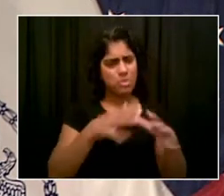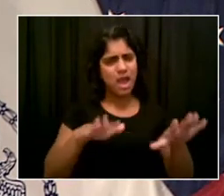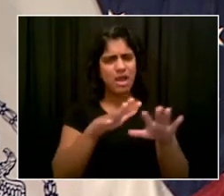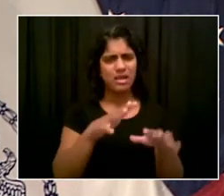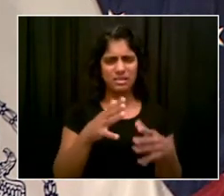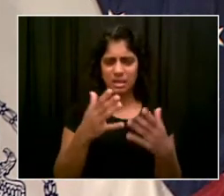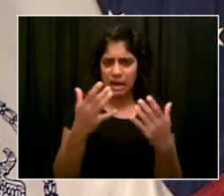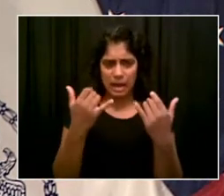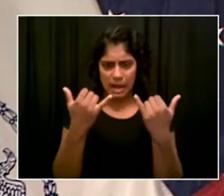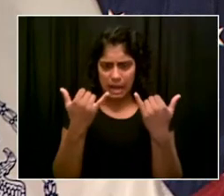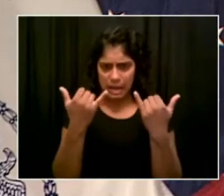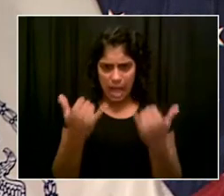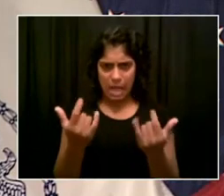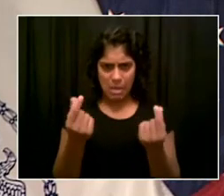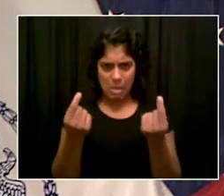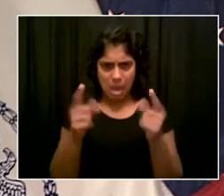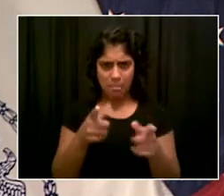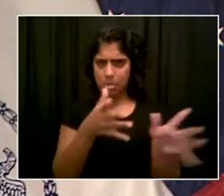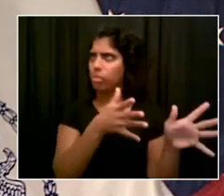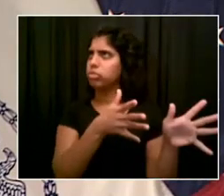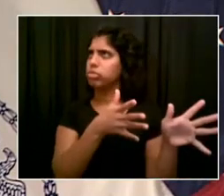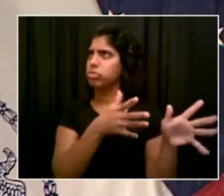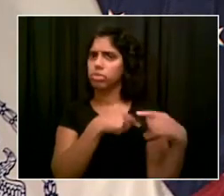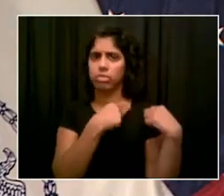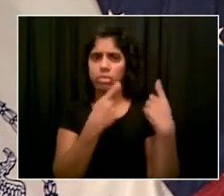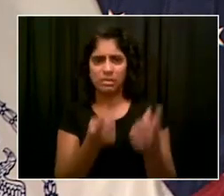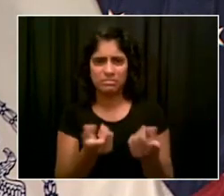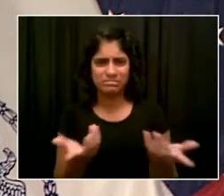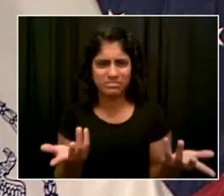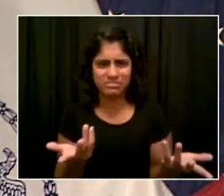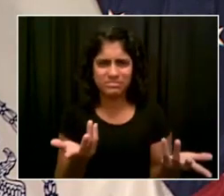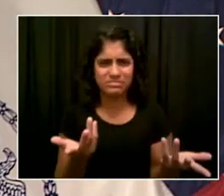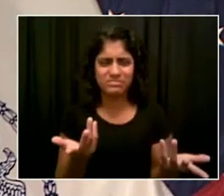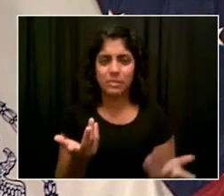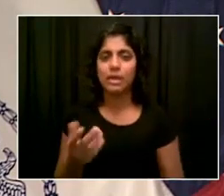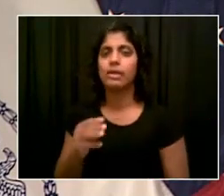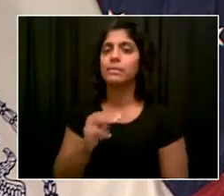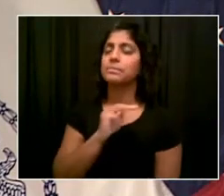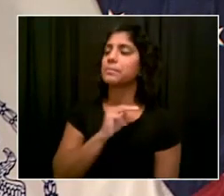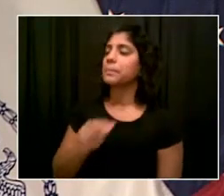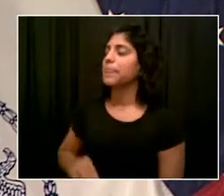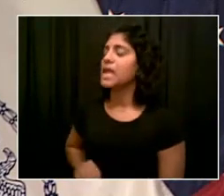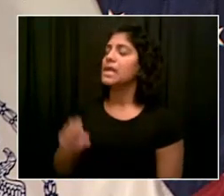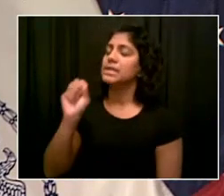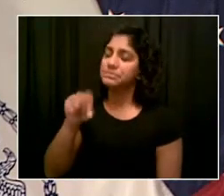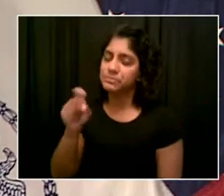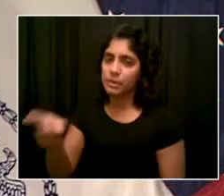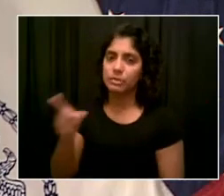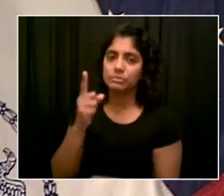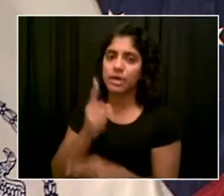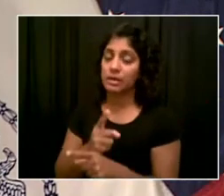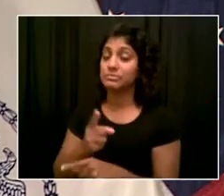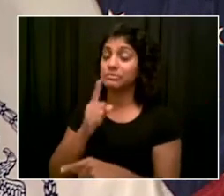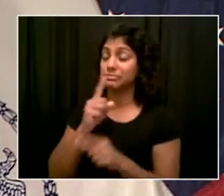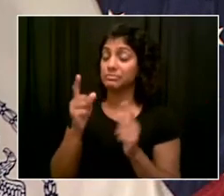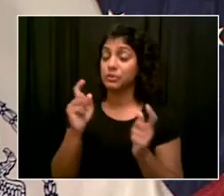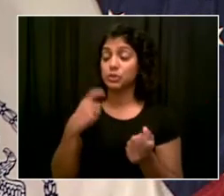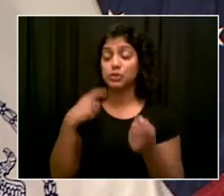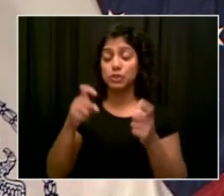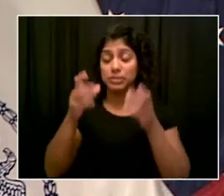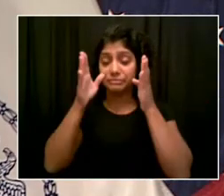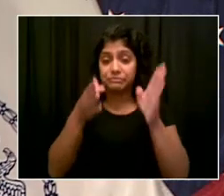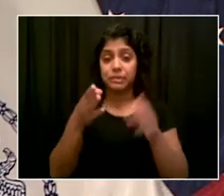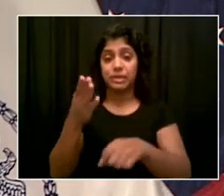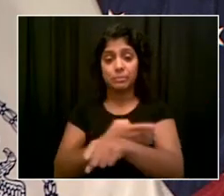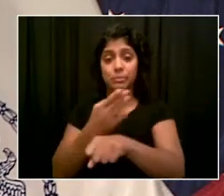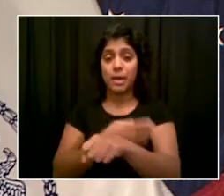we all understand that during the year plus of COVID, a lot got put on hold. We understand that. There was a lot of work that